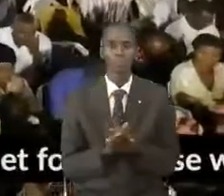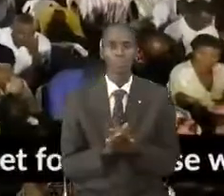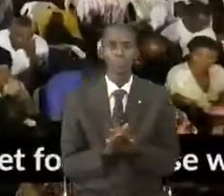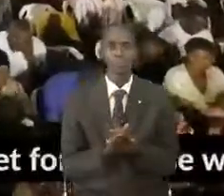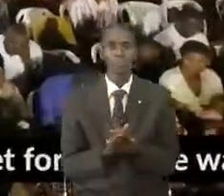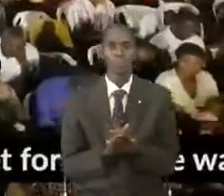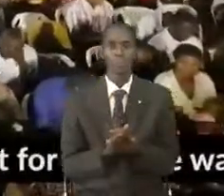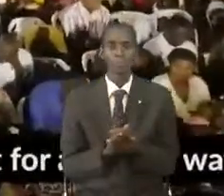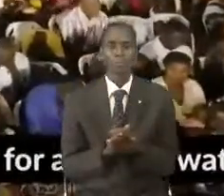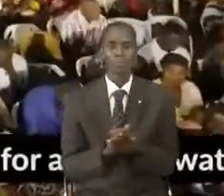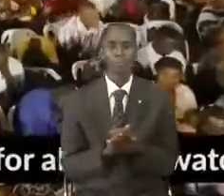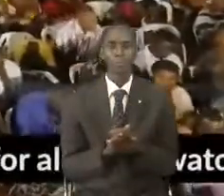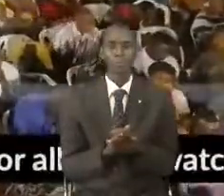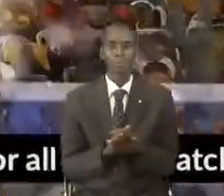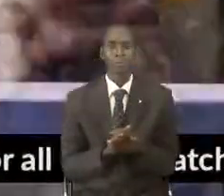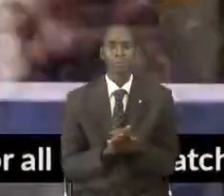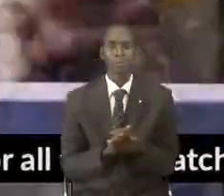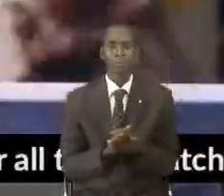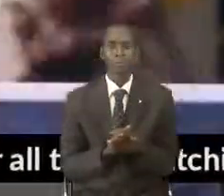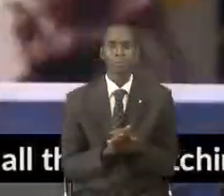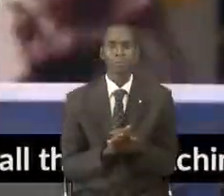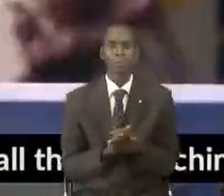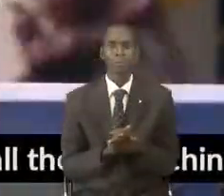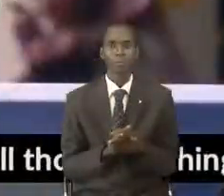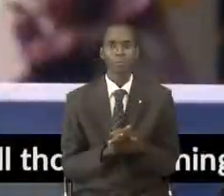Okay, let's be fast.